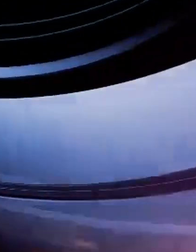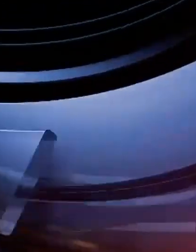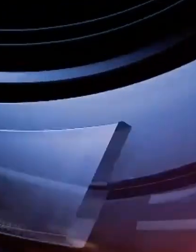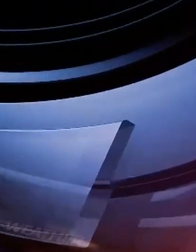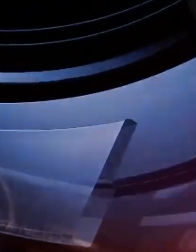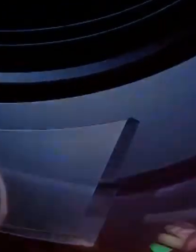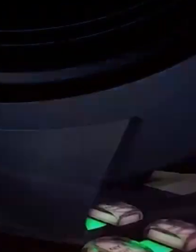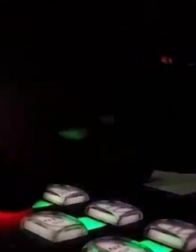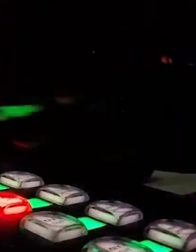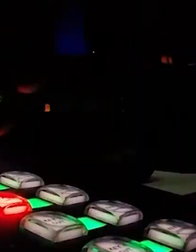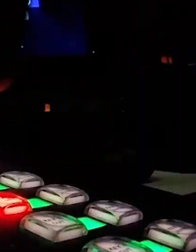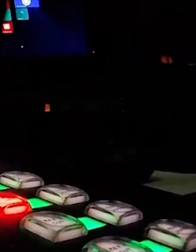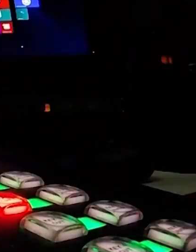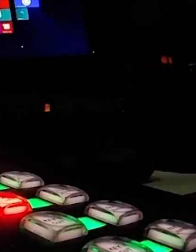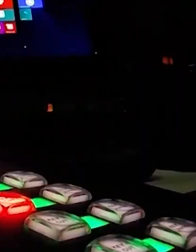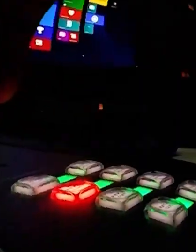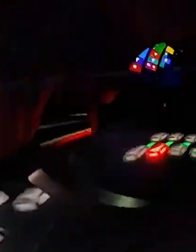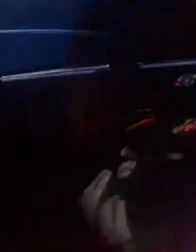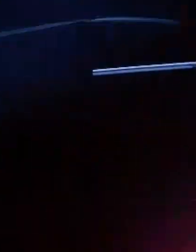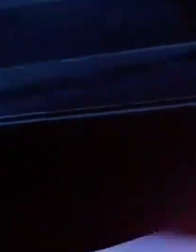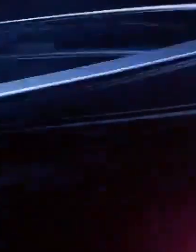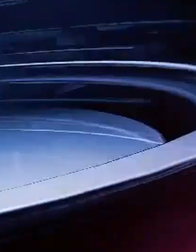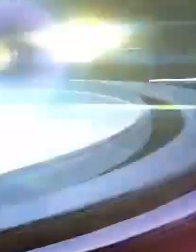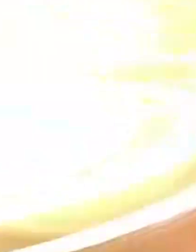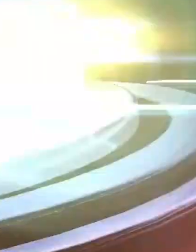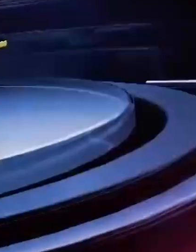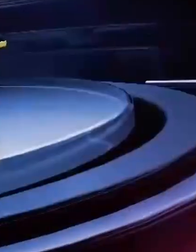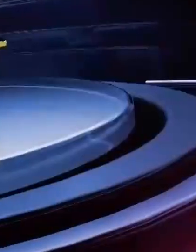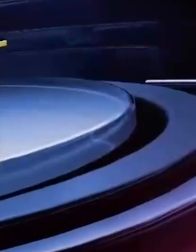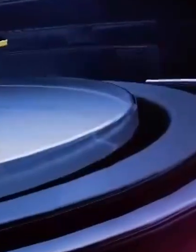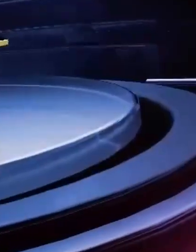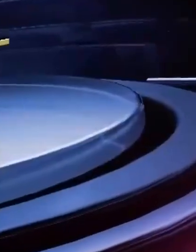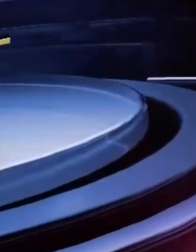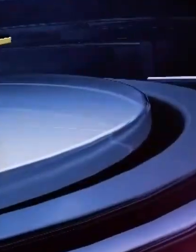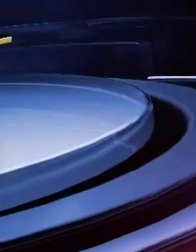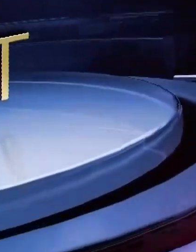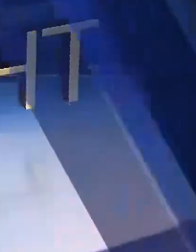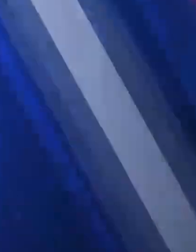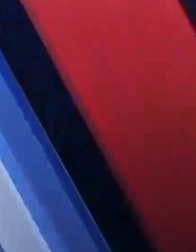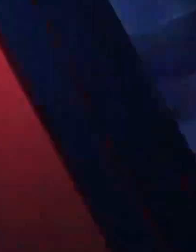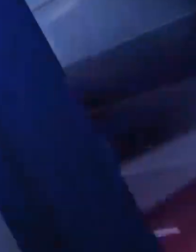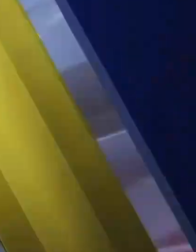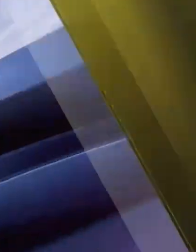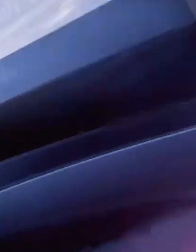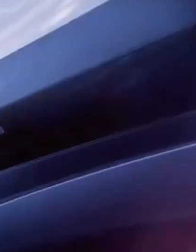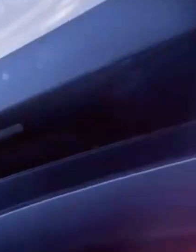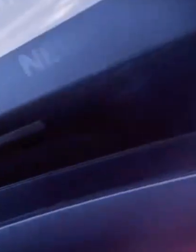Broadcasting from our studios in the Pine St. Michael, this is CBC NewsNight, starting now.